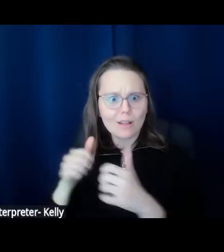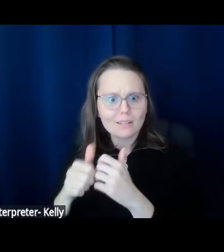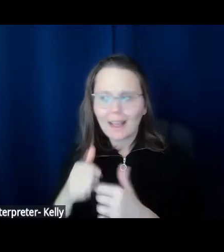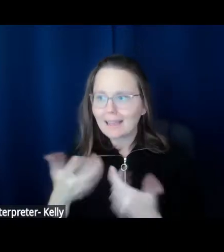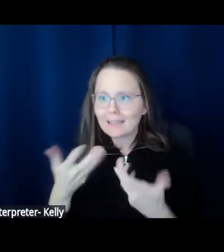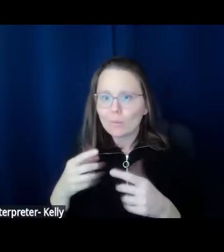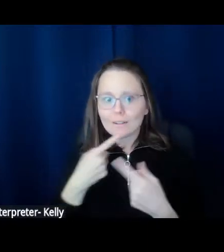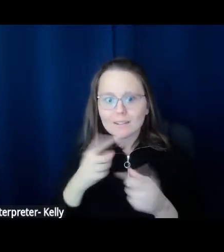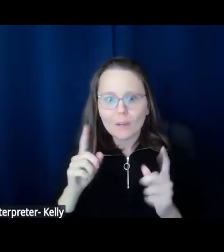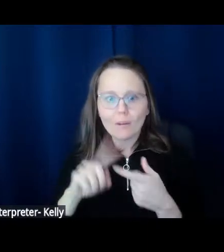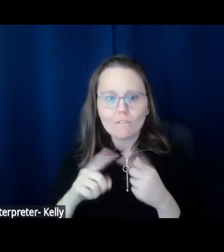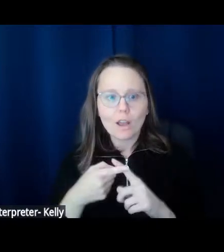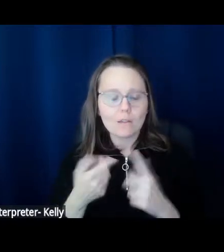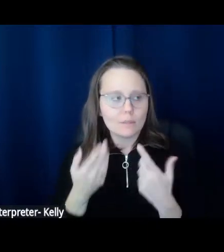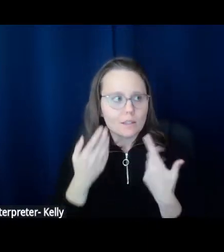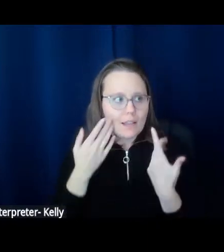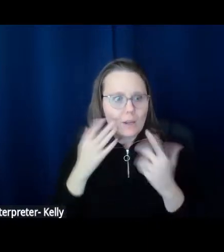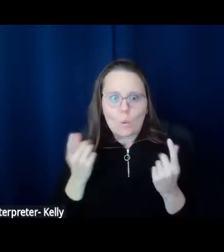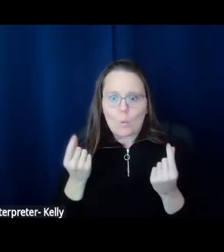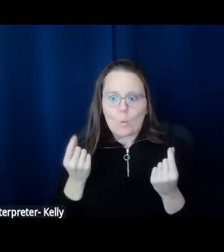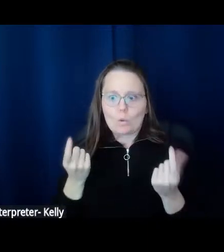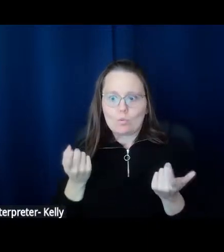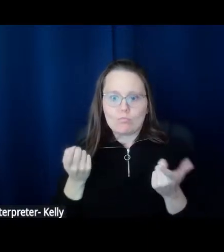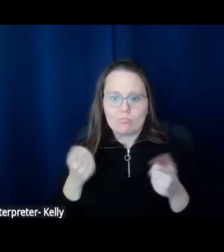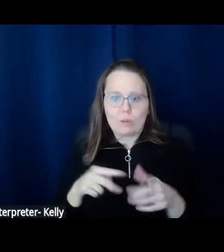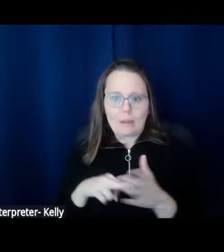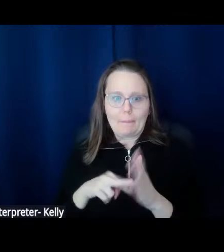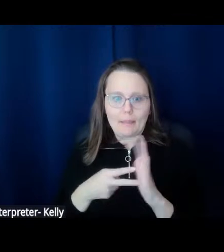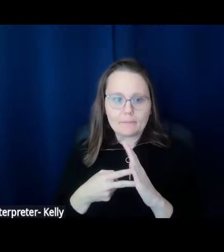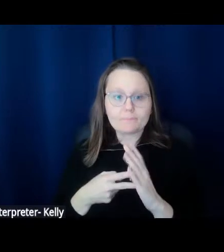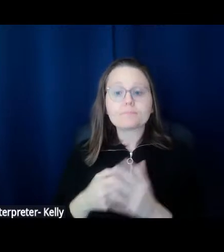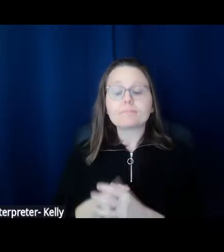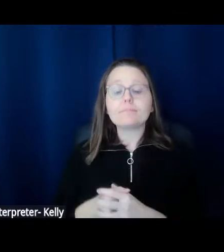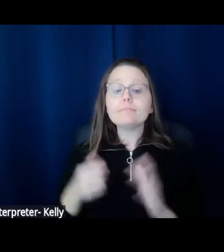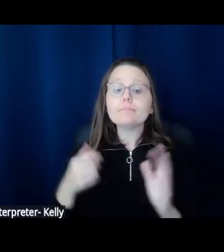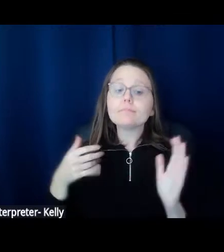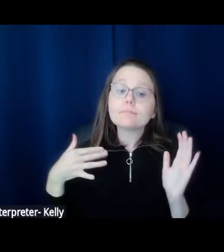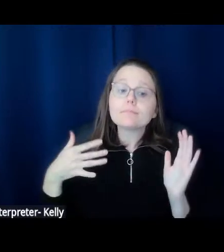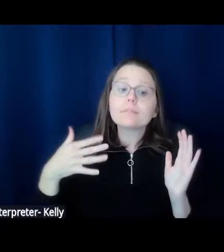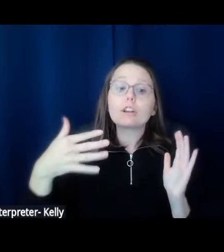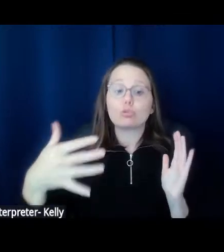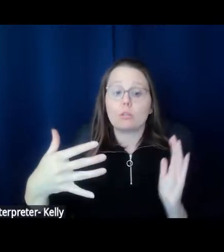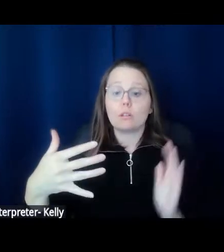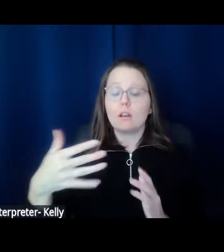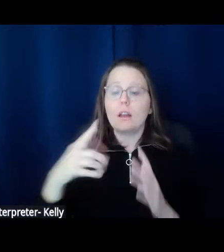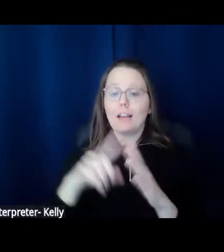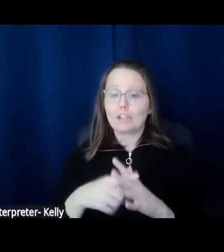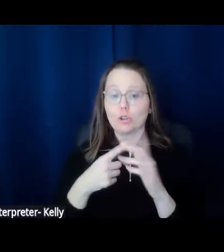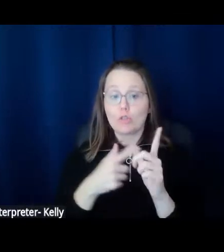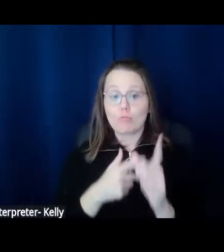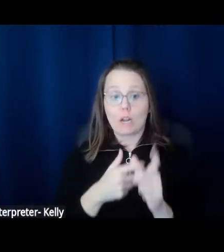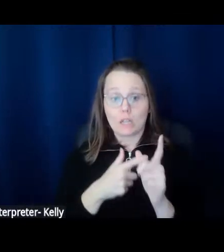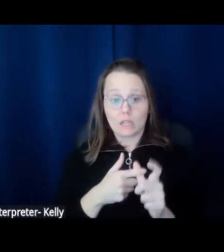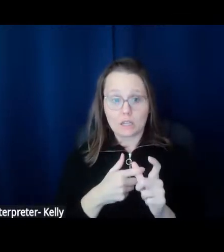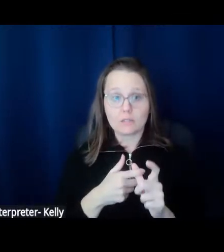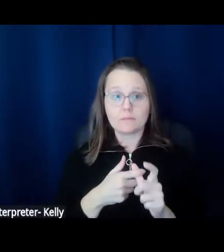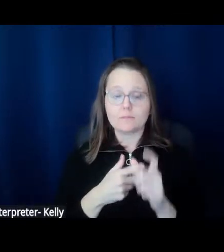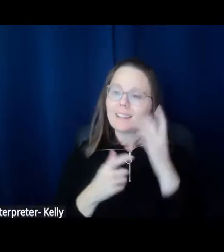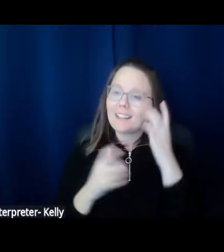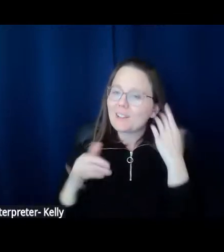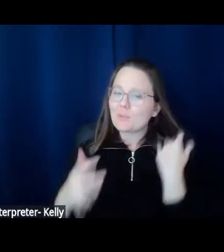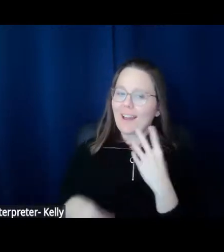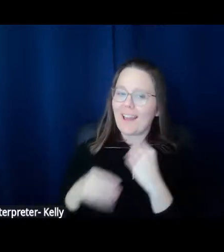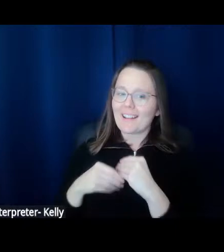friends because I didn't know what it meant. And eventually I started running, and that's why I added that into